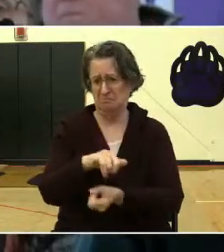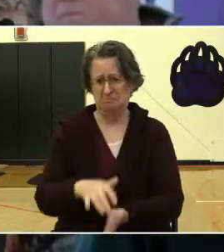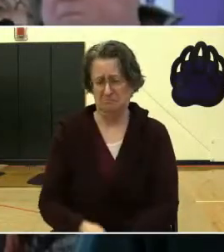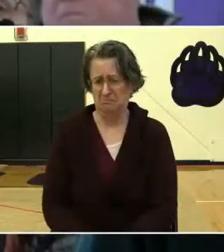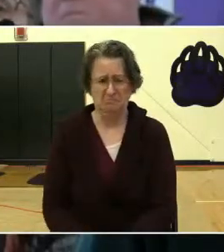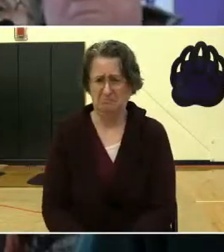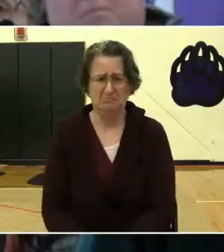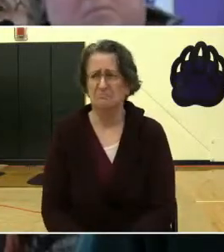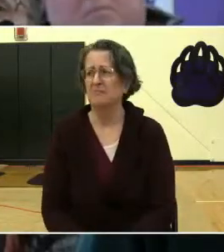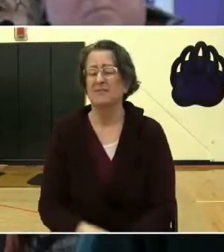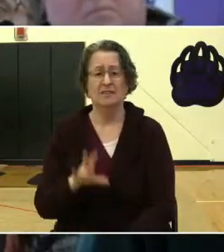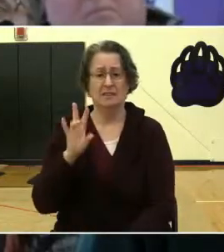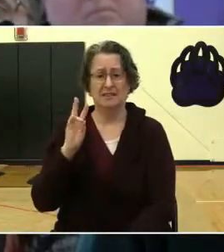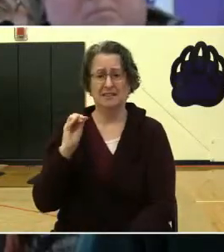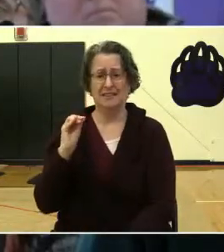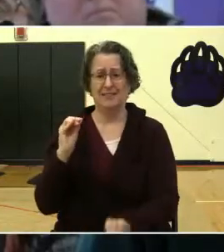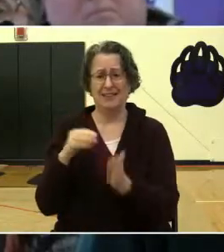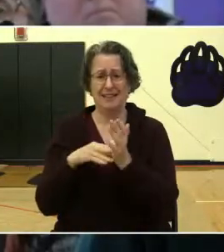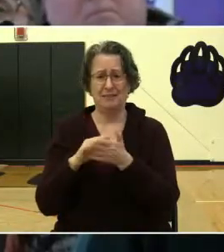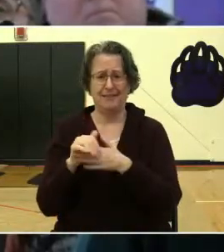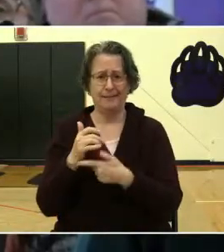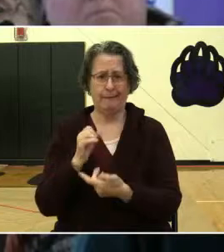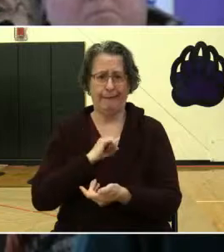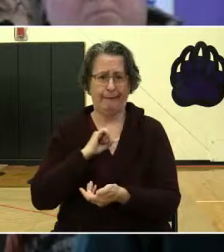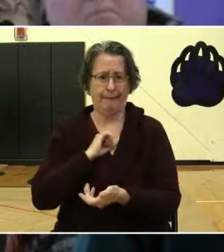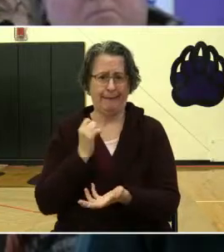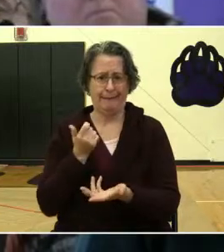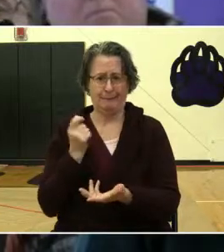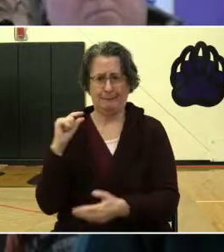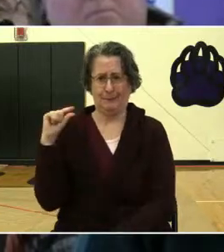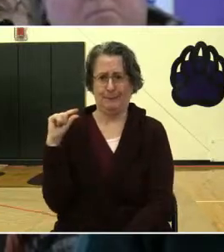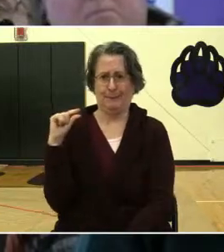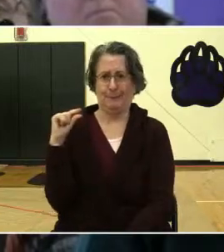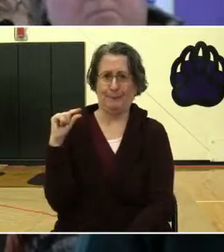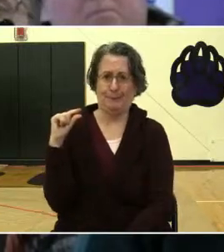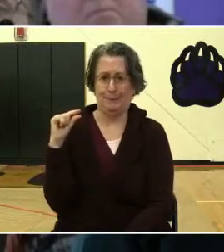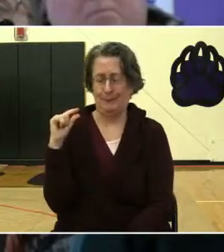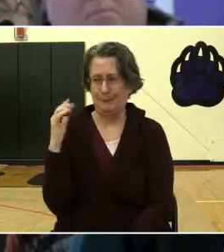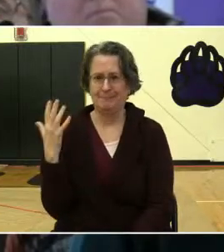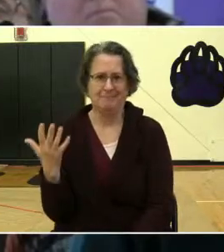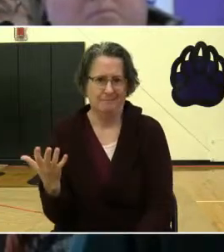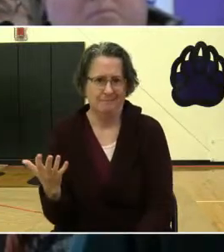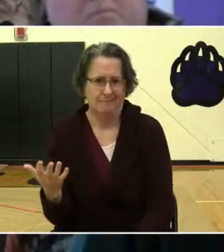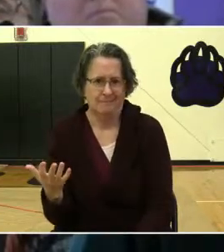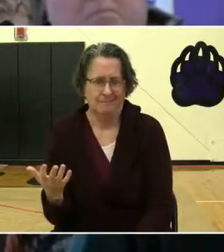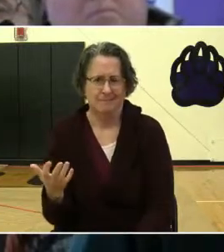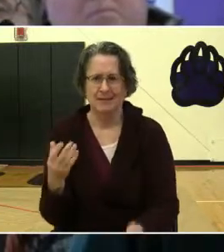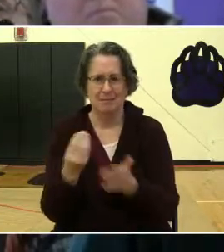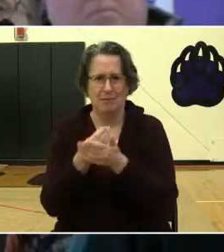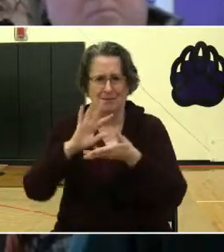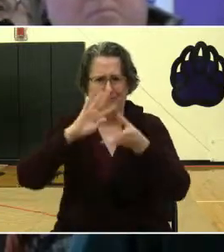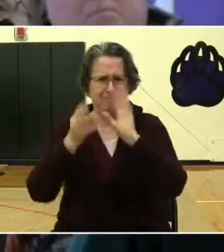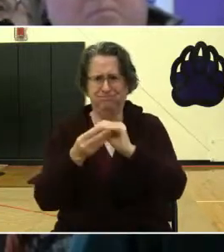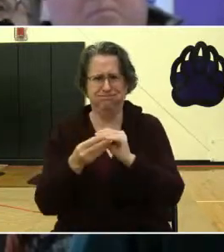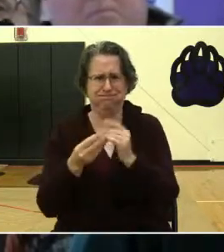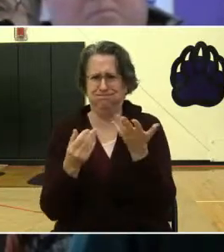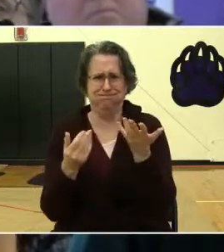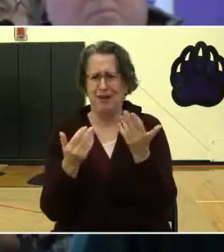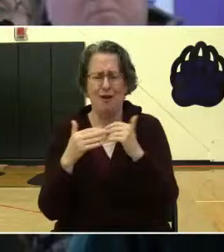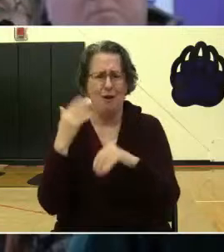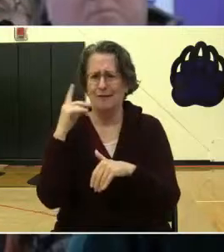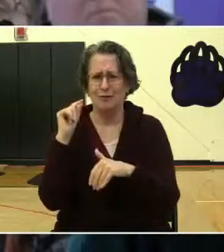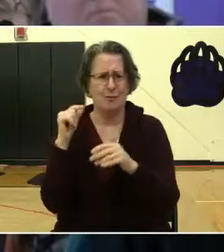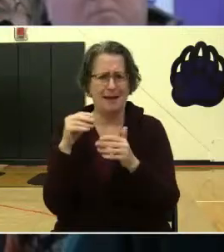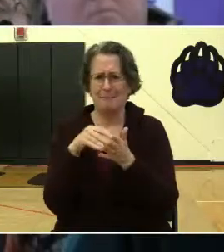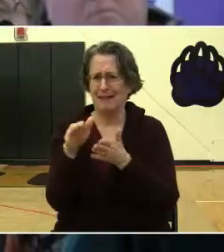7 $770,000 is a drop in the bucket compared to the amount of money um compared to the budget as a whole and also a